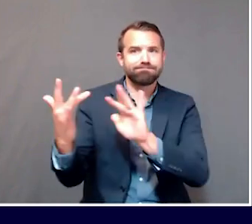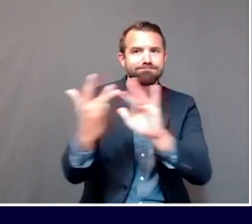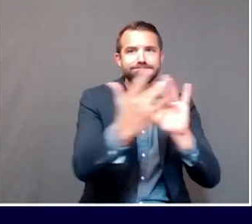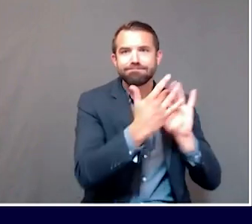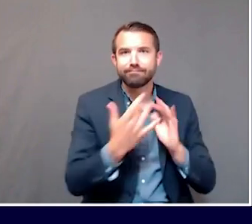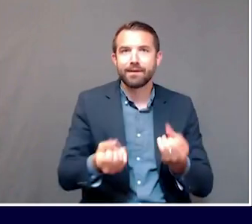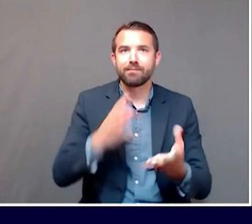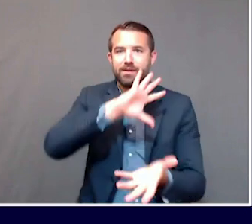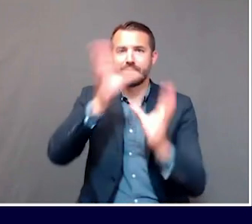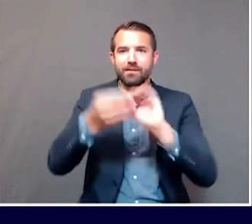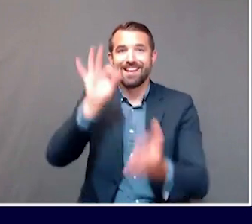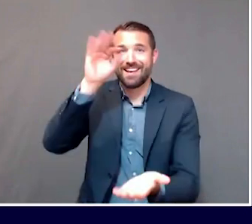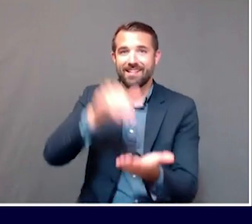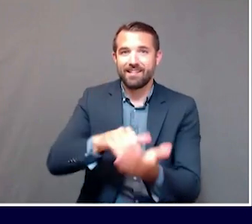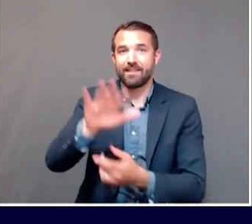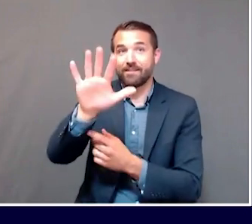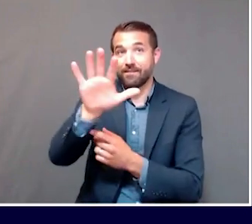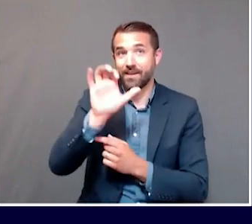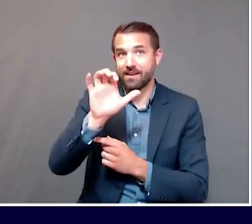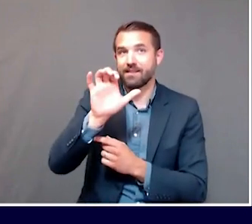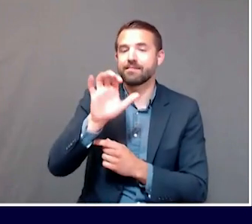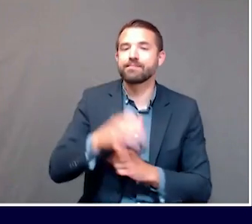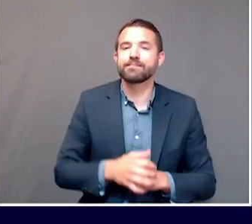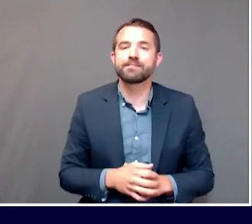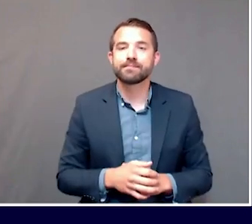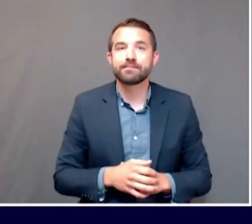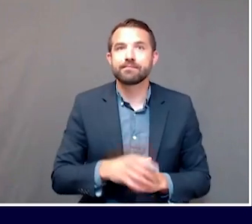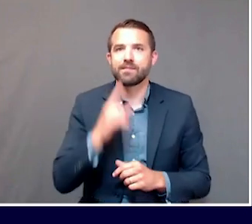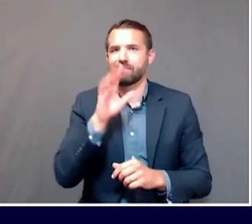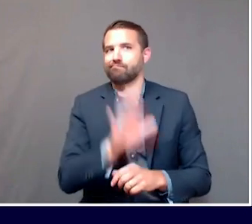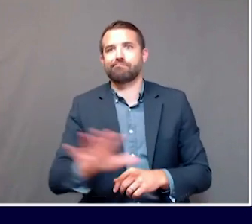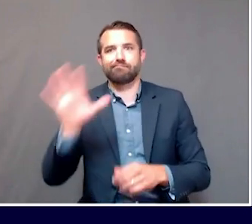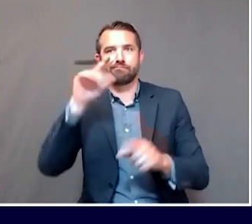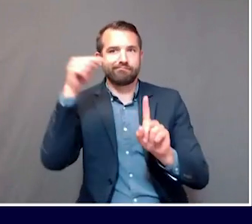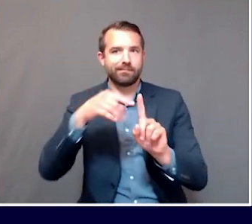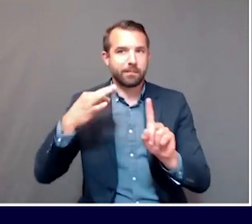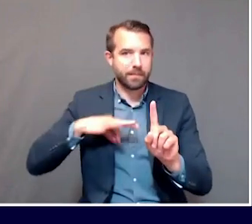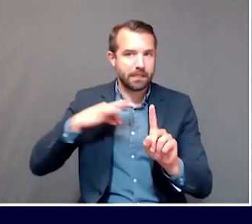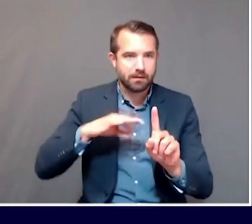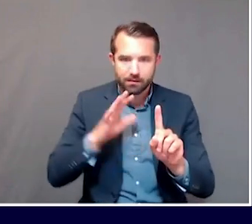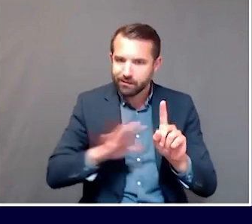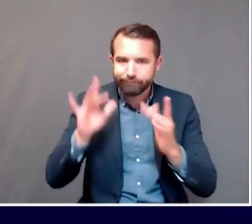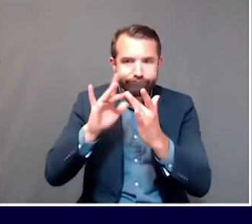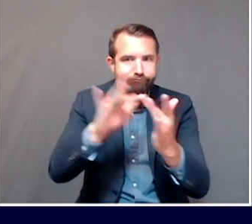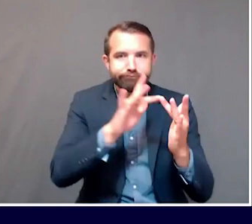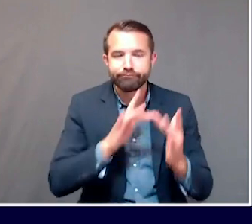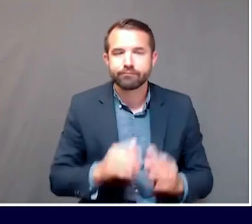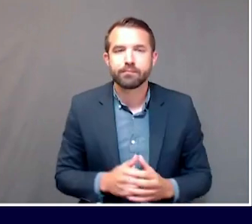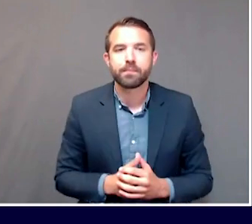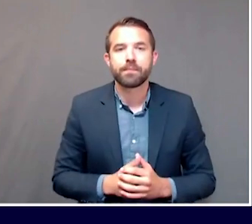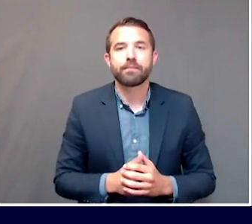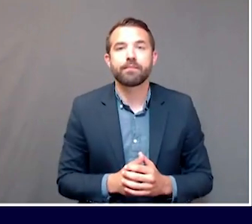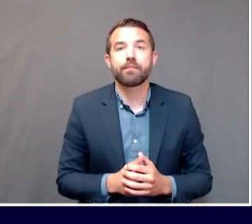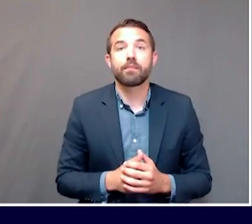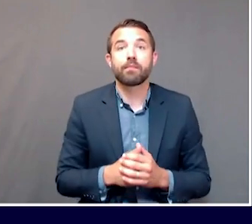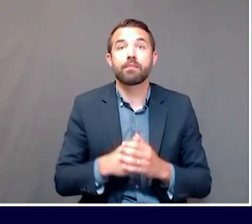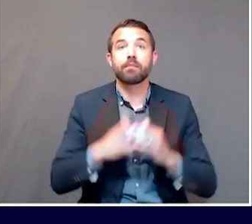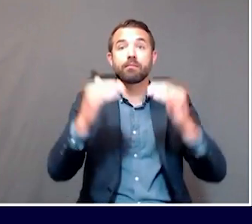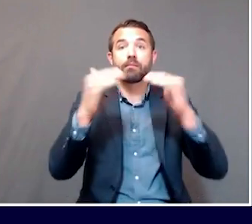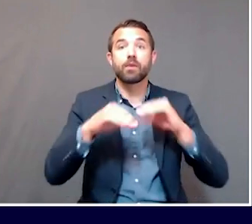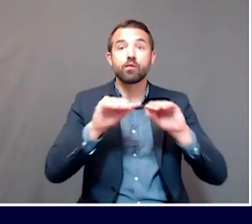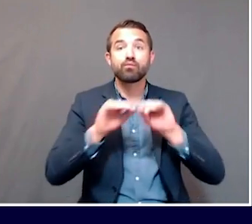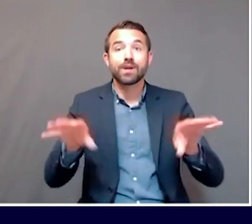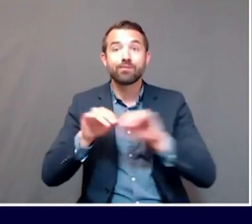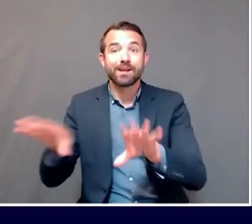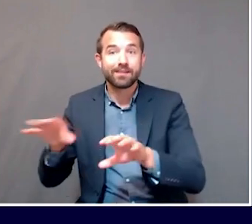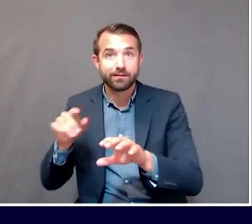from healthcare providers and healthcare institutions across the state. A few updates on some of the outbreaks and work that we've been doing across